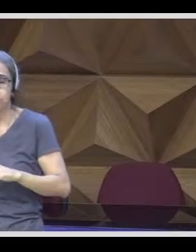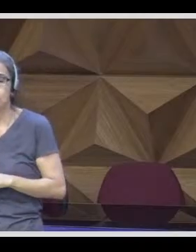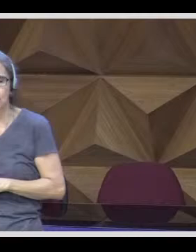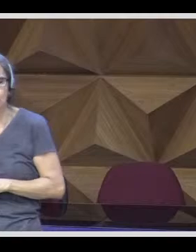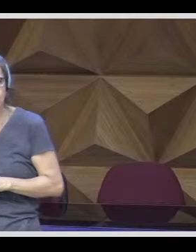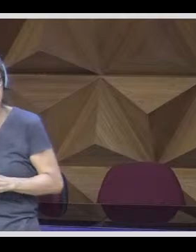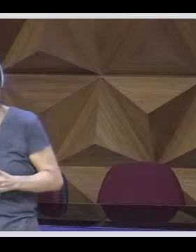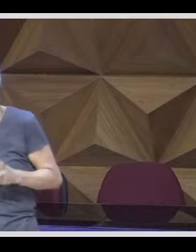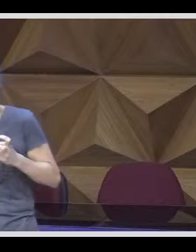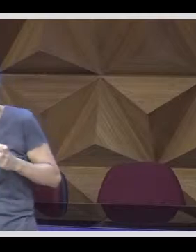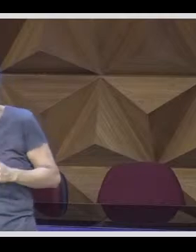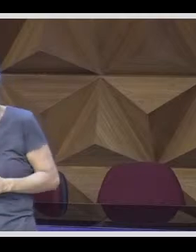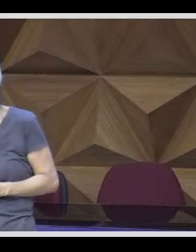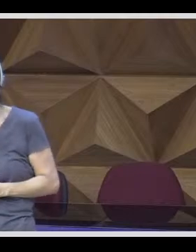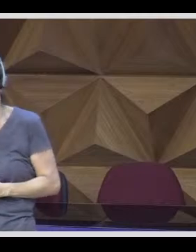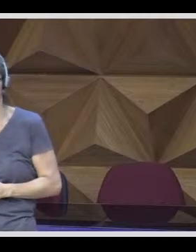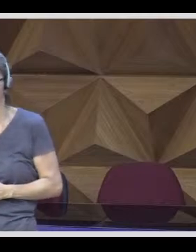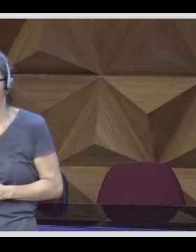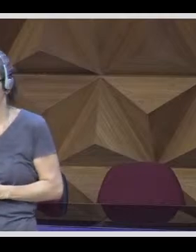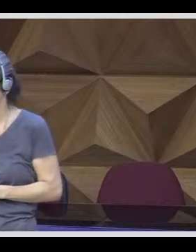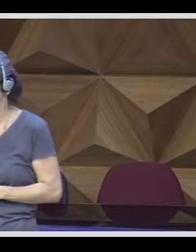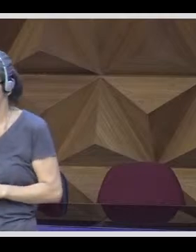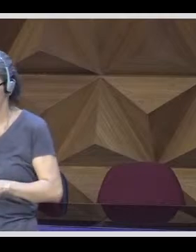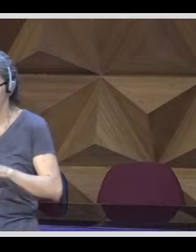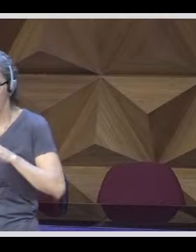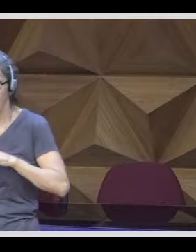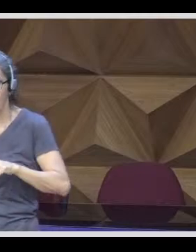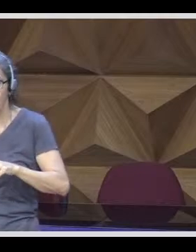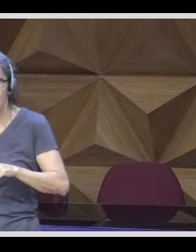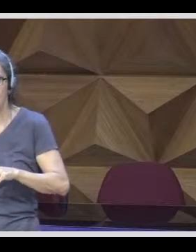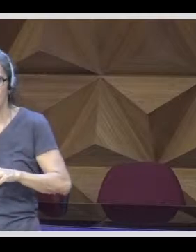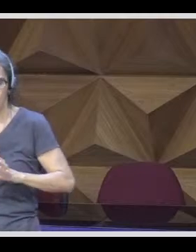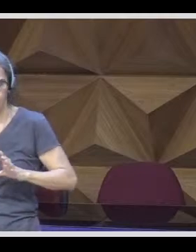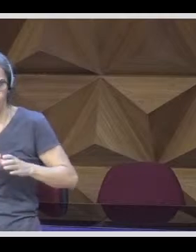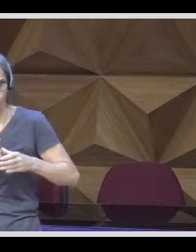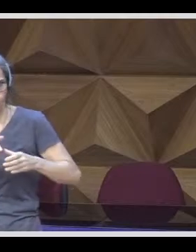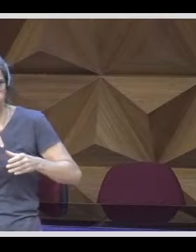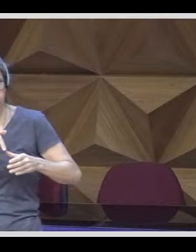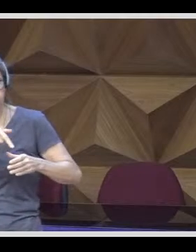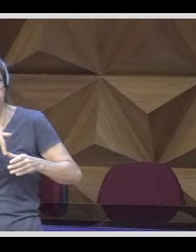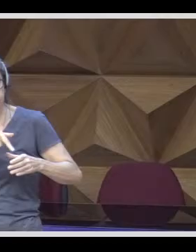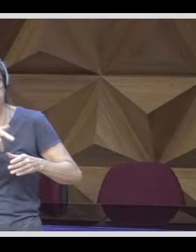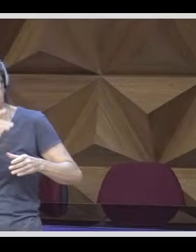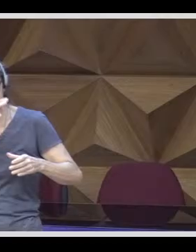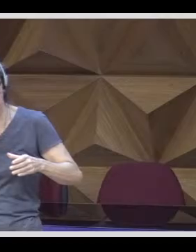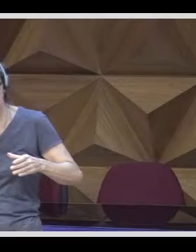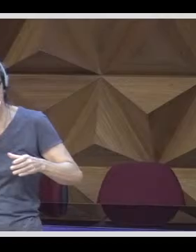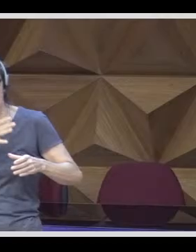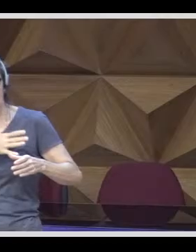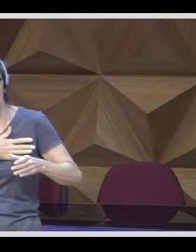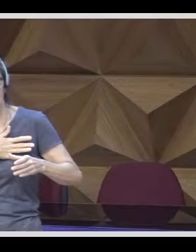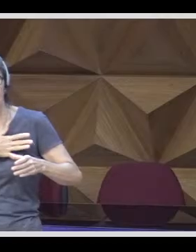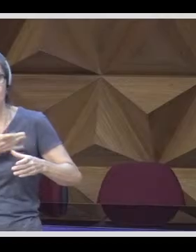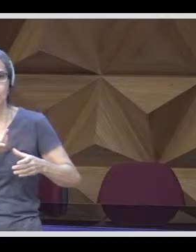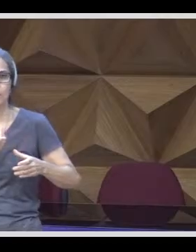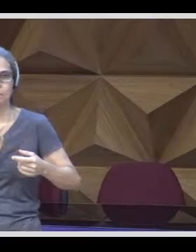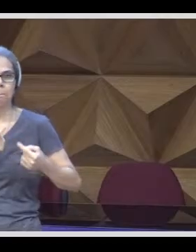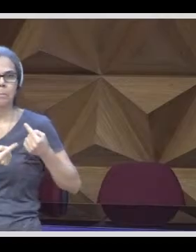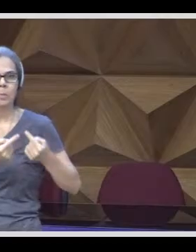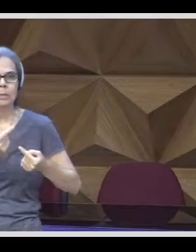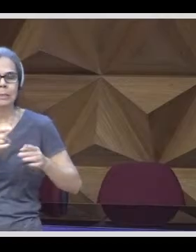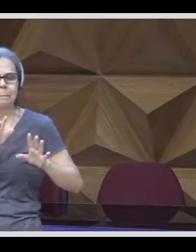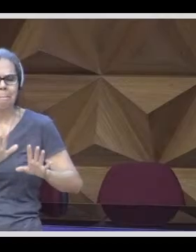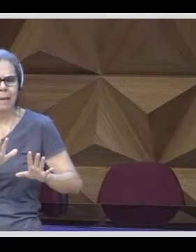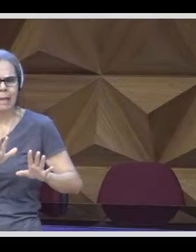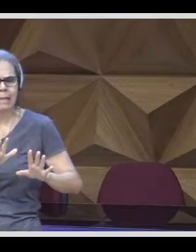in the sense that often users talk to many different people using many different types of media in these